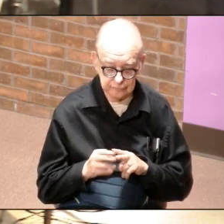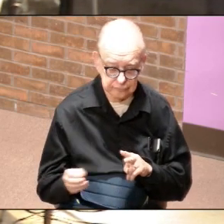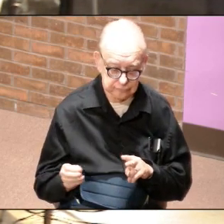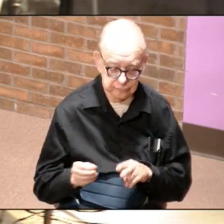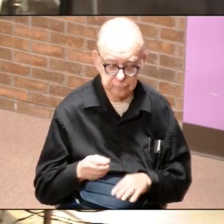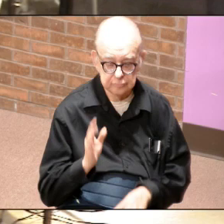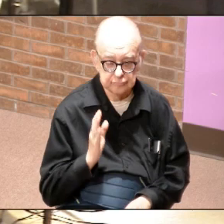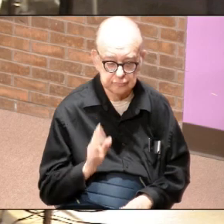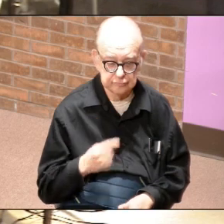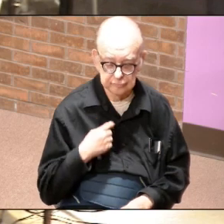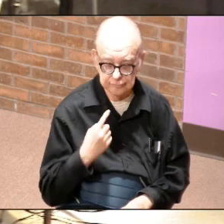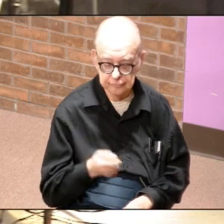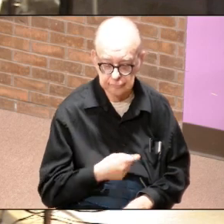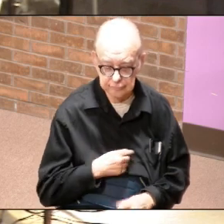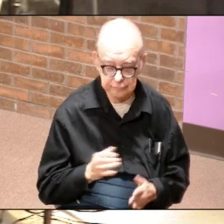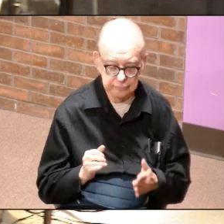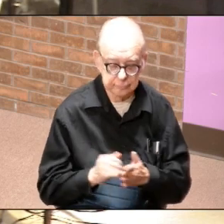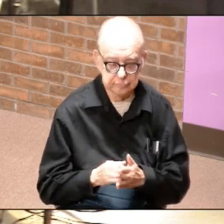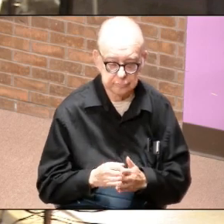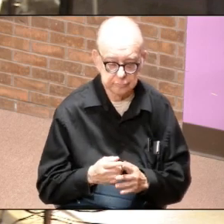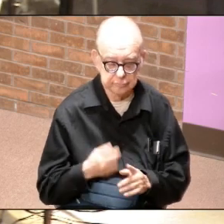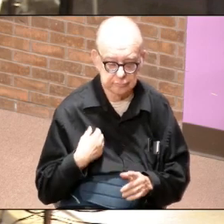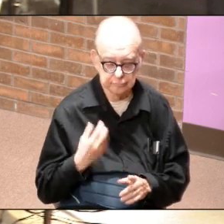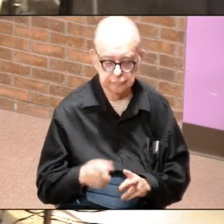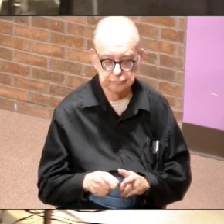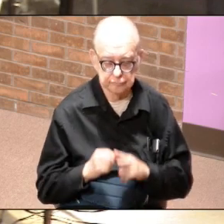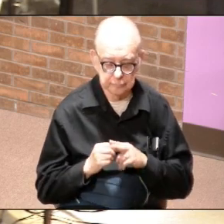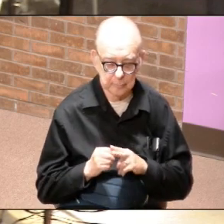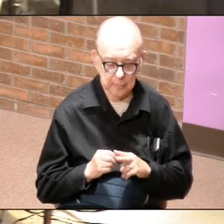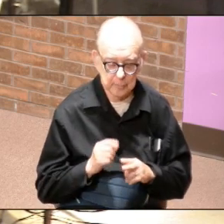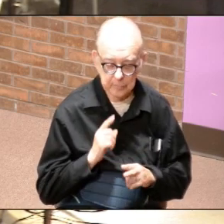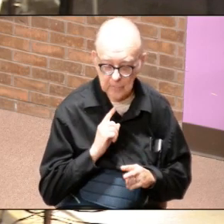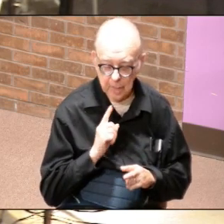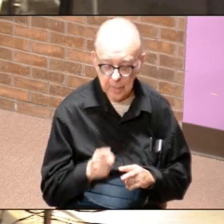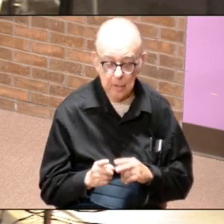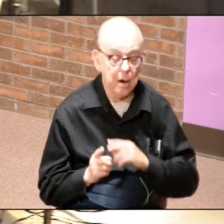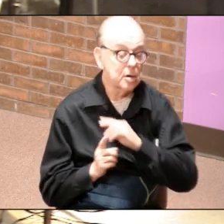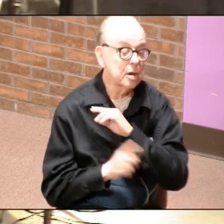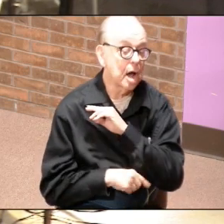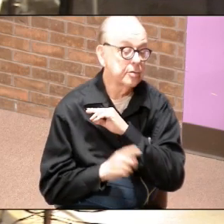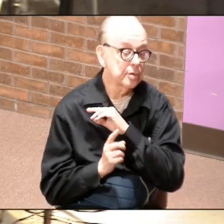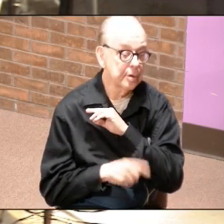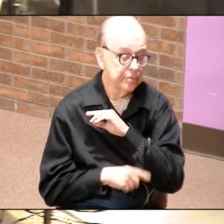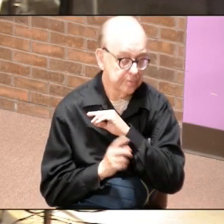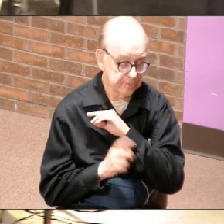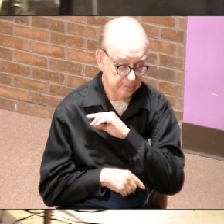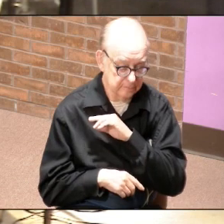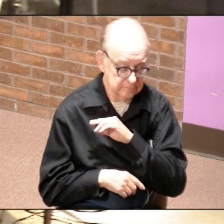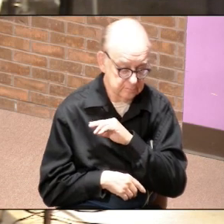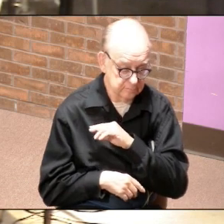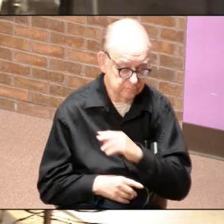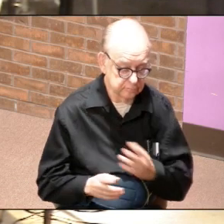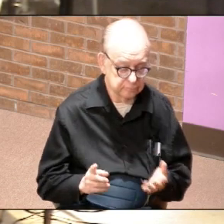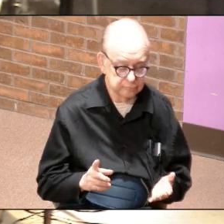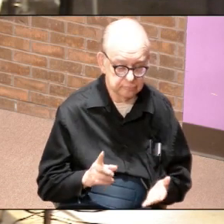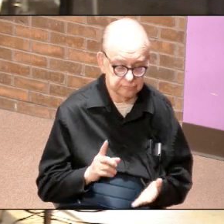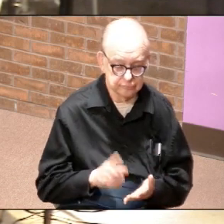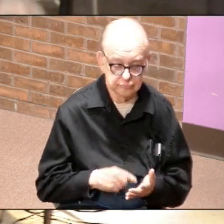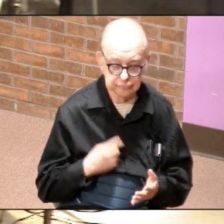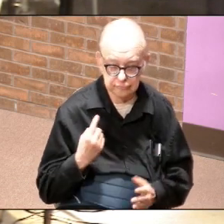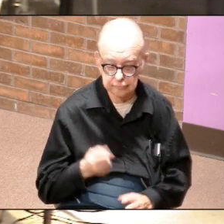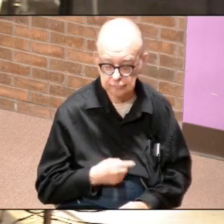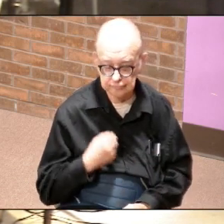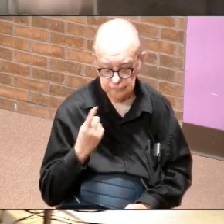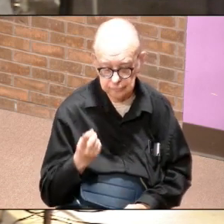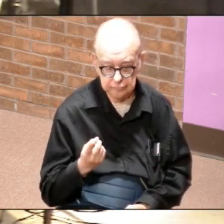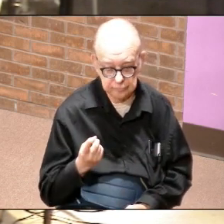And he's also telling us that from our choices, there are consequences. And sometimes people think,